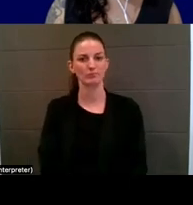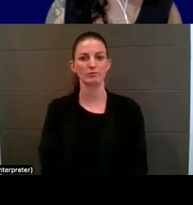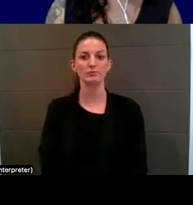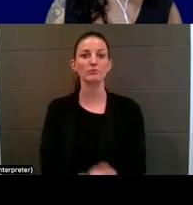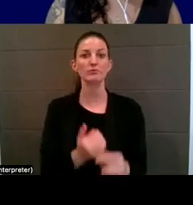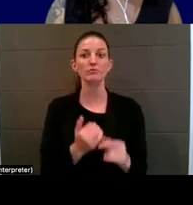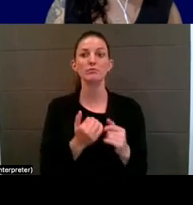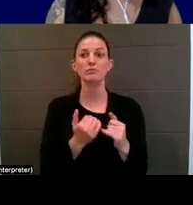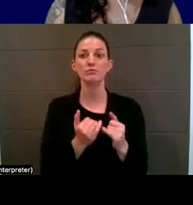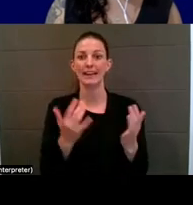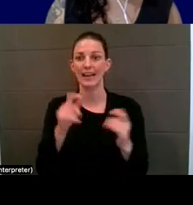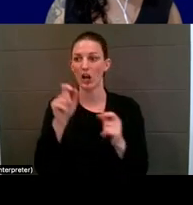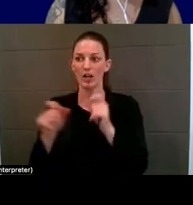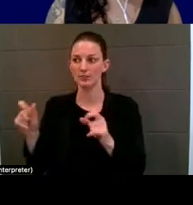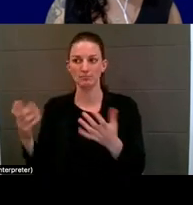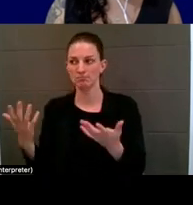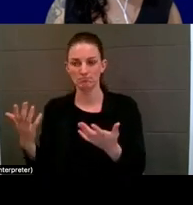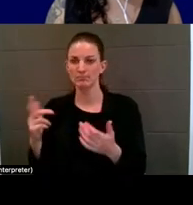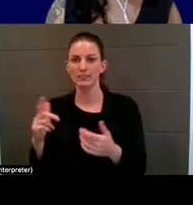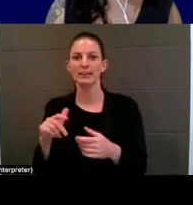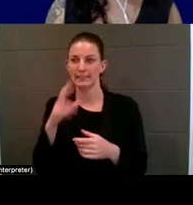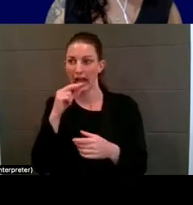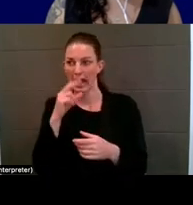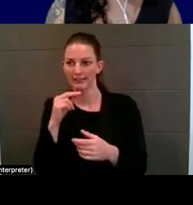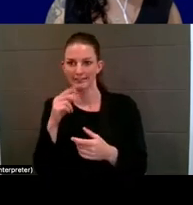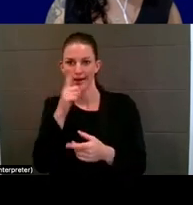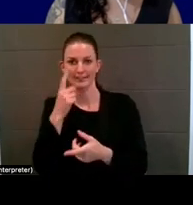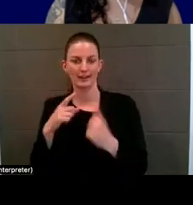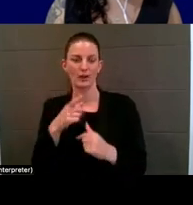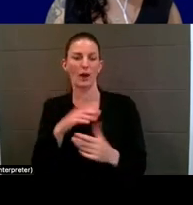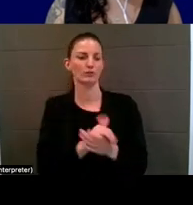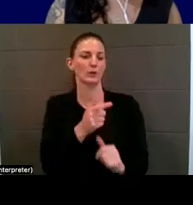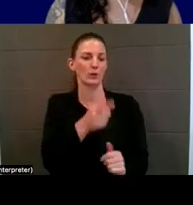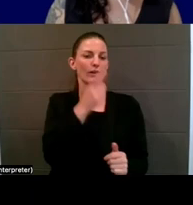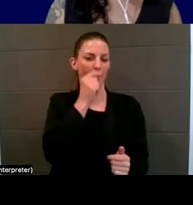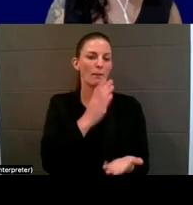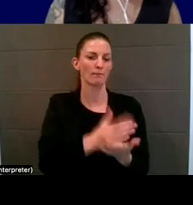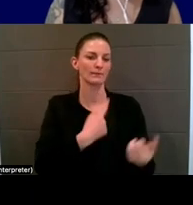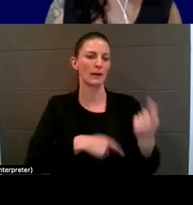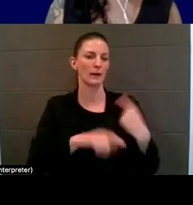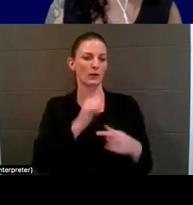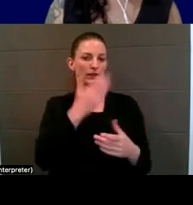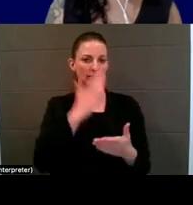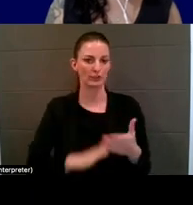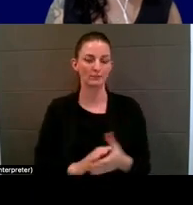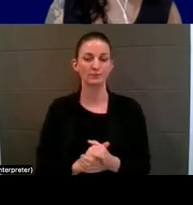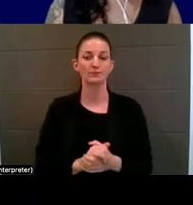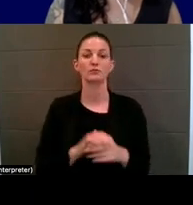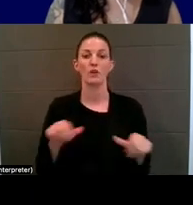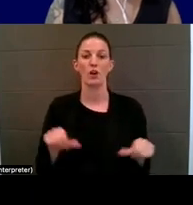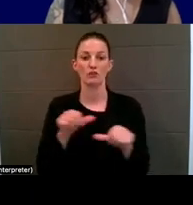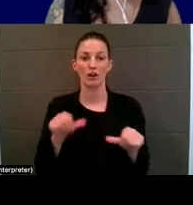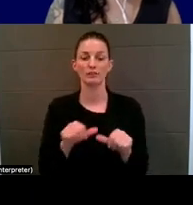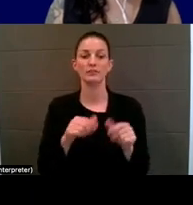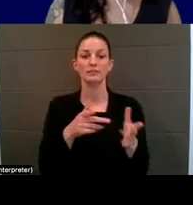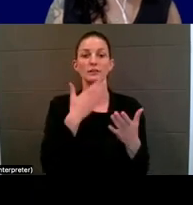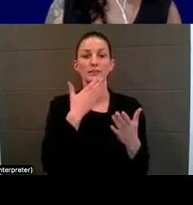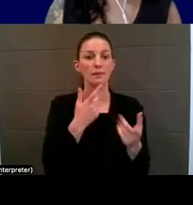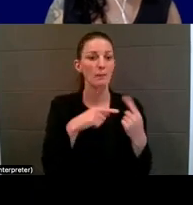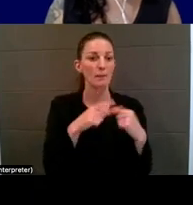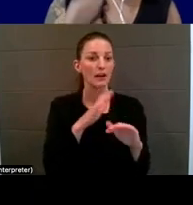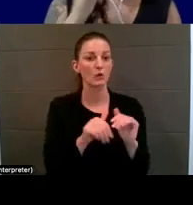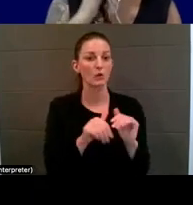clients can't, so I really appreciate you doing this. All right, so tell me a little bit about,